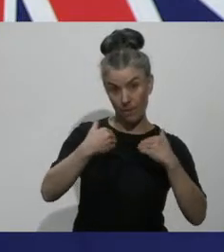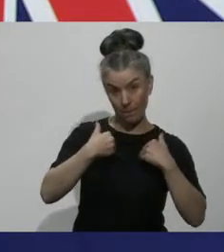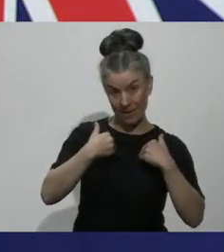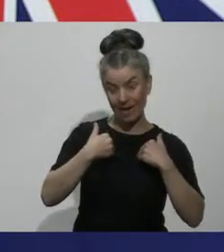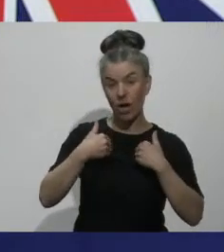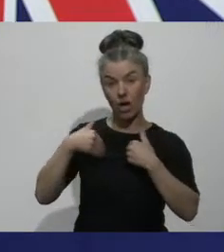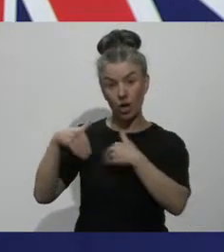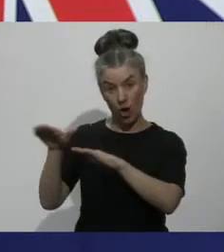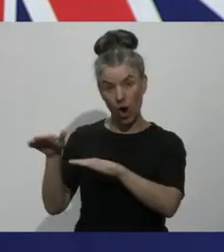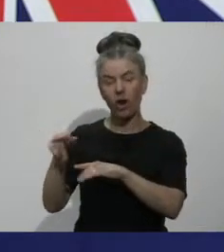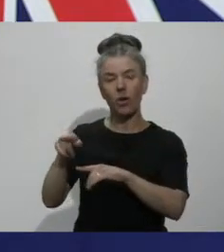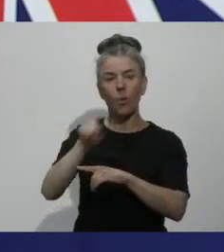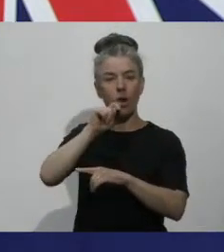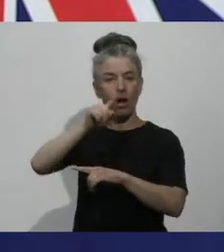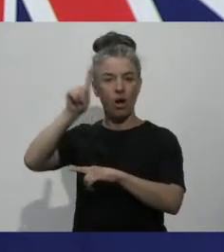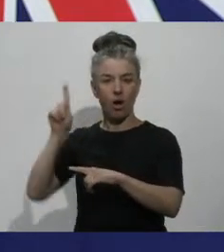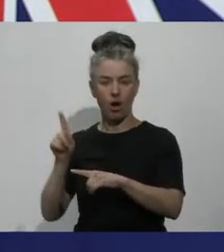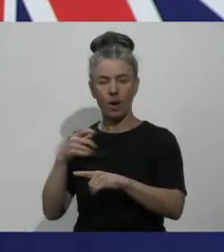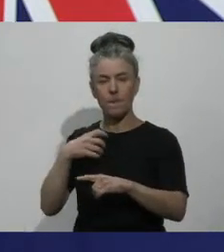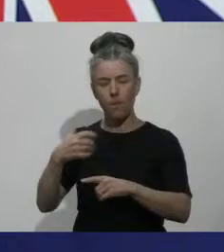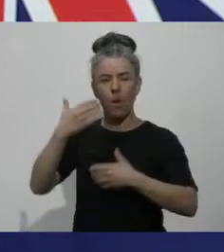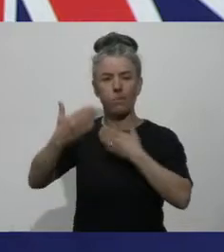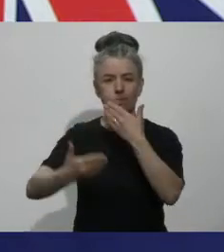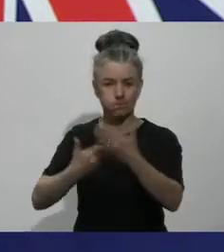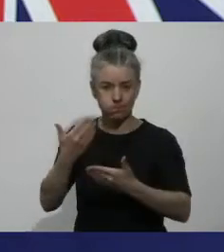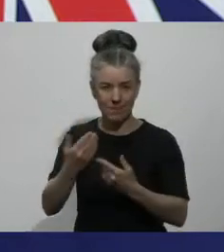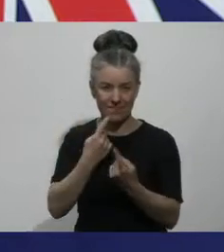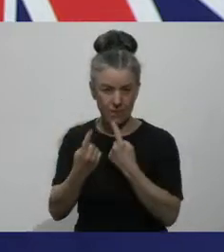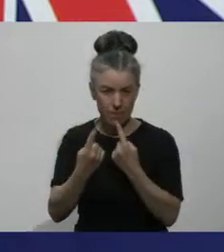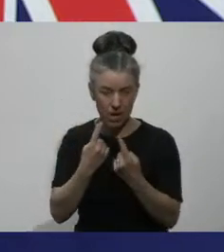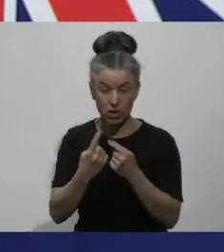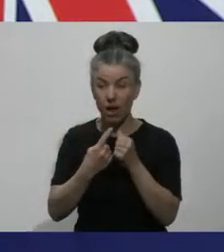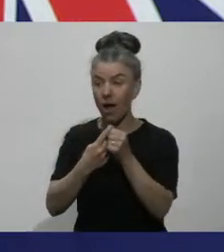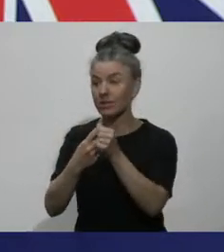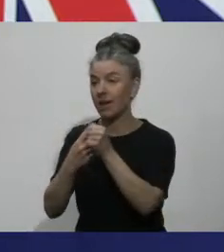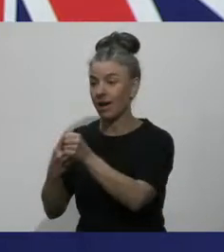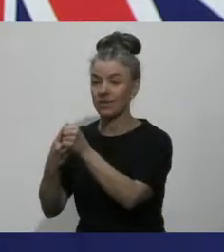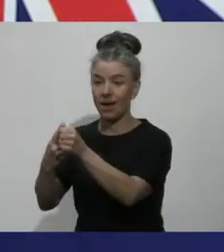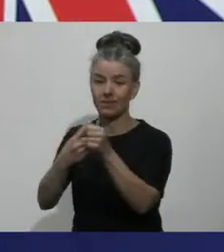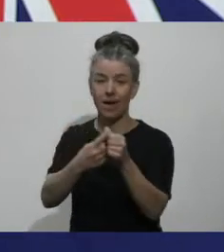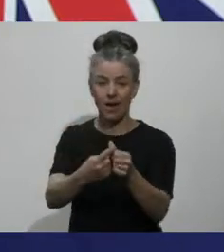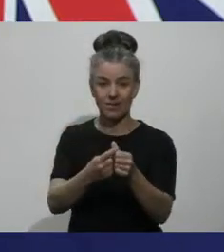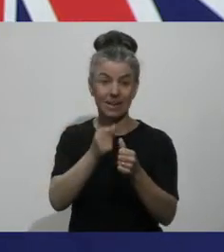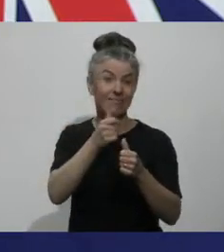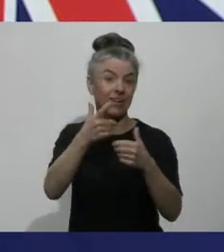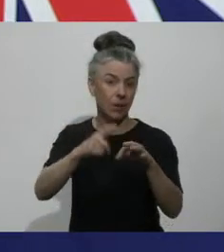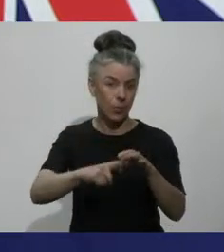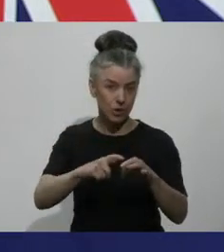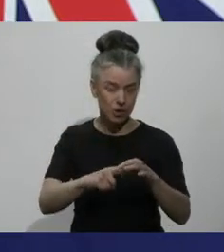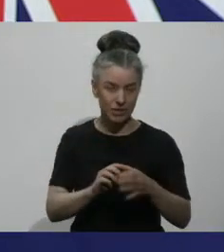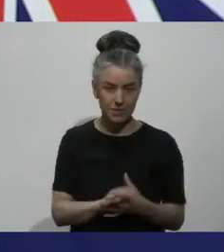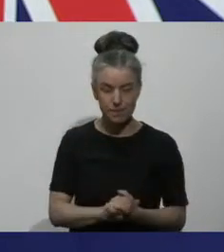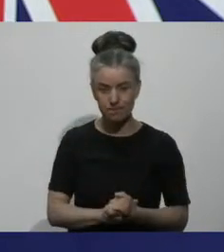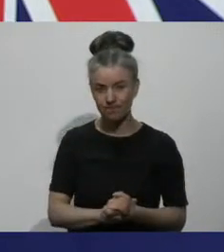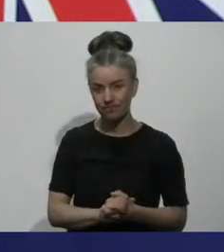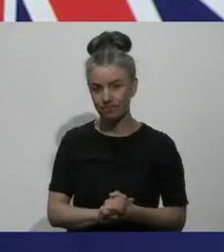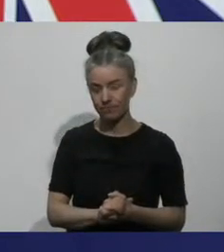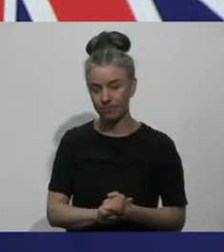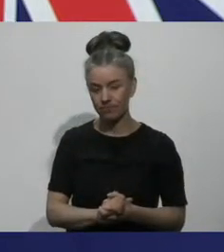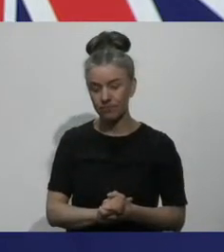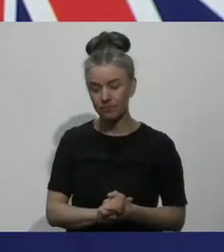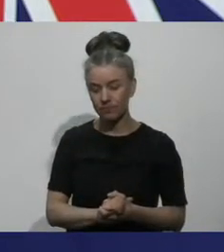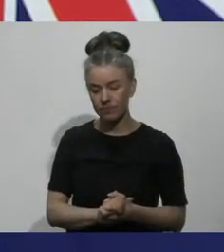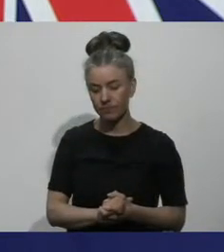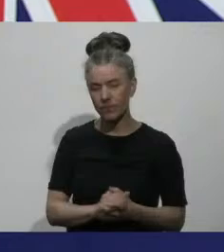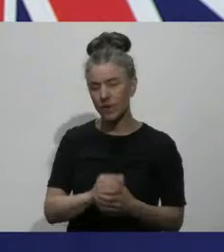the stage to give a bit more of an explanation and answer any questions you have on that. I want to touch